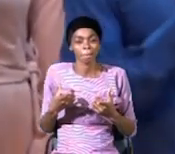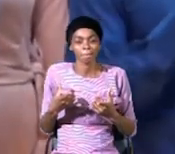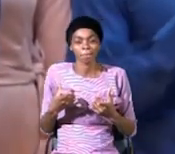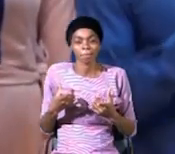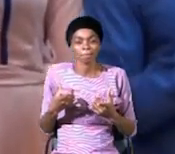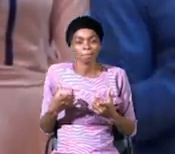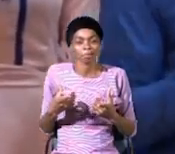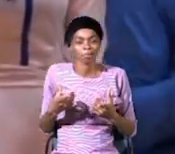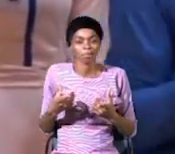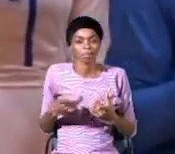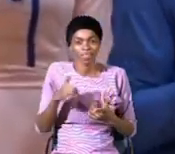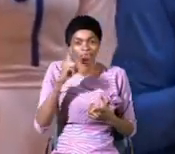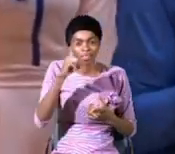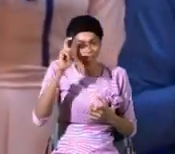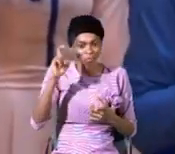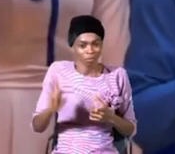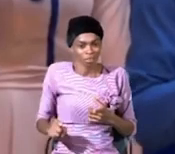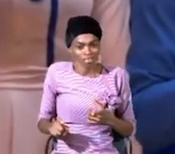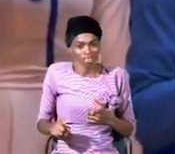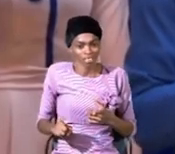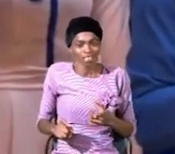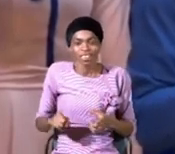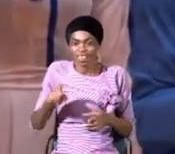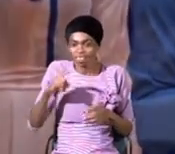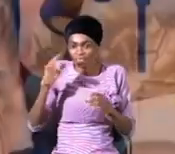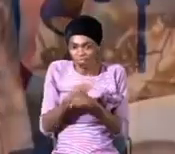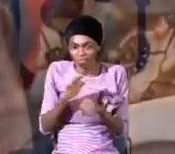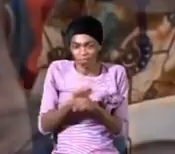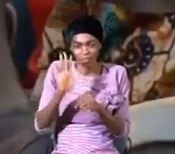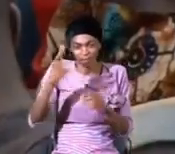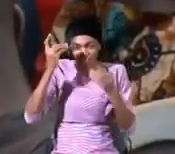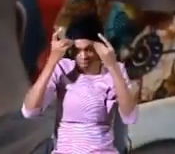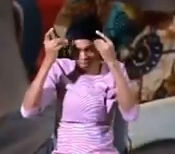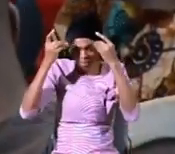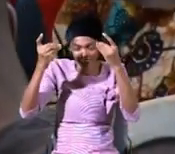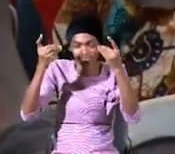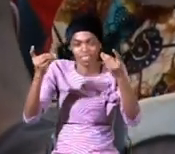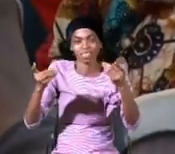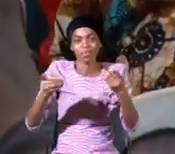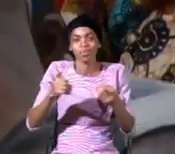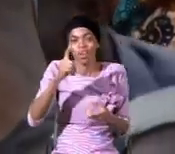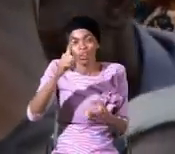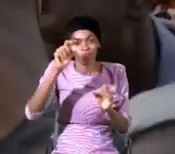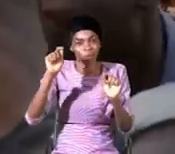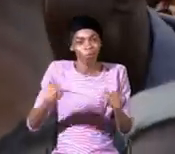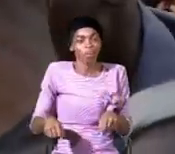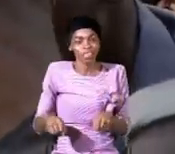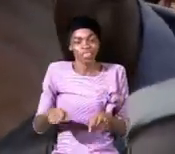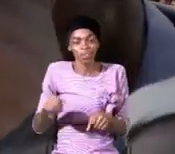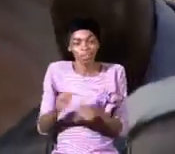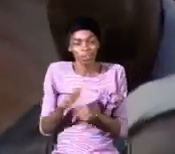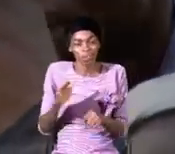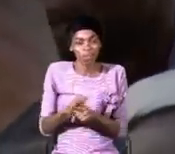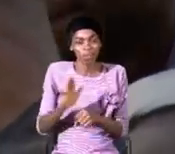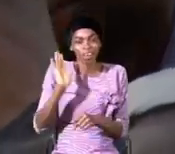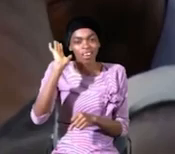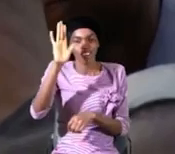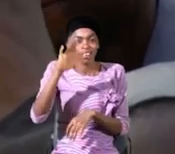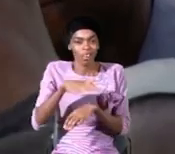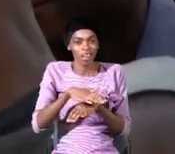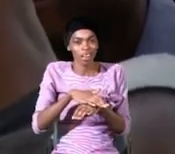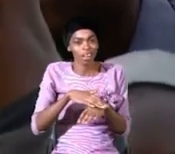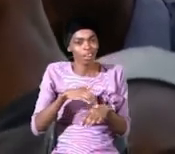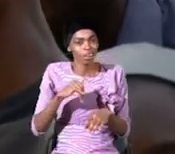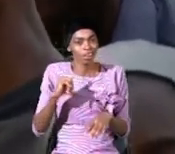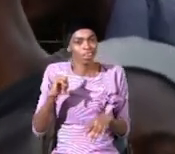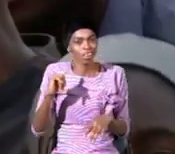You must fulfill your destiny. You must fulfill your call. You must fulfill